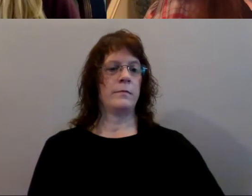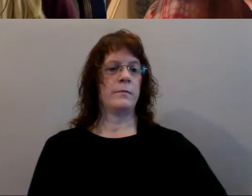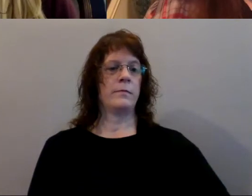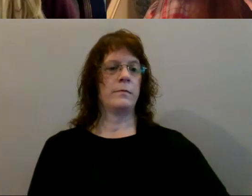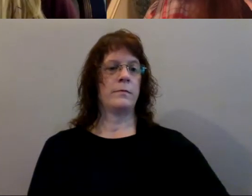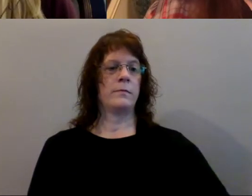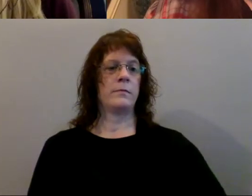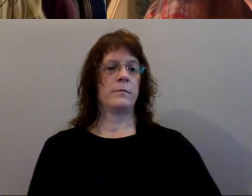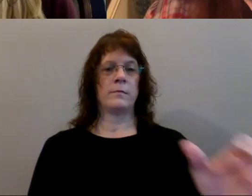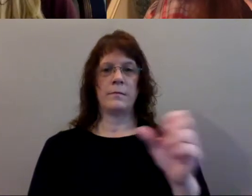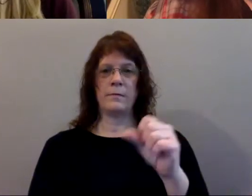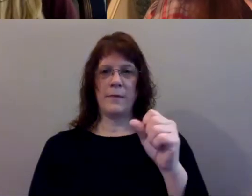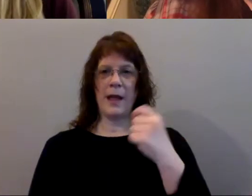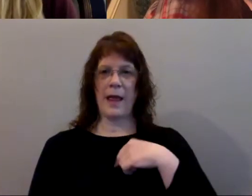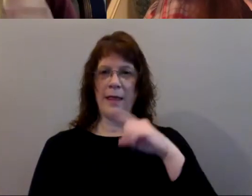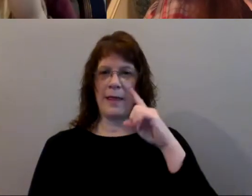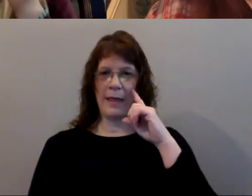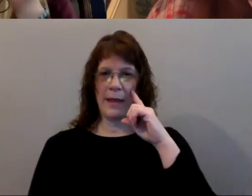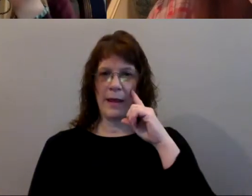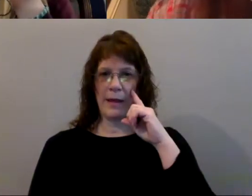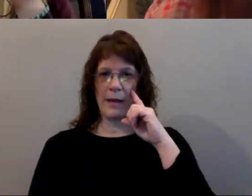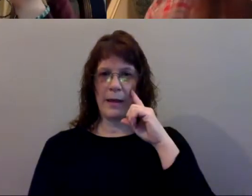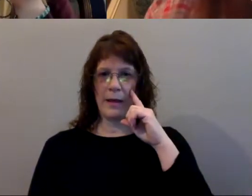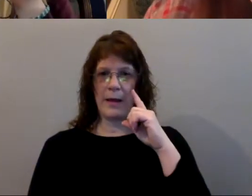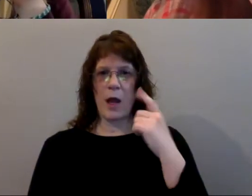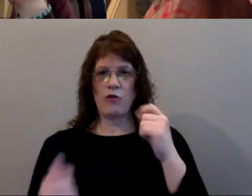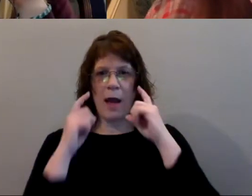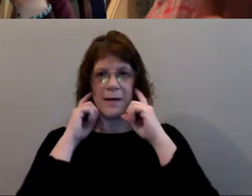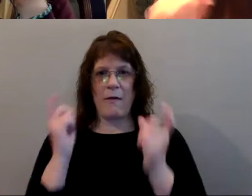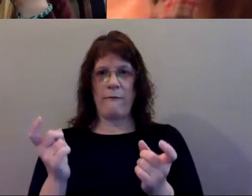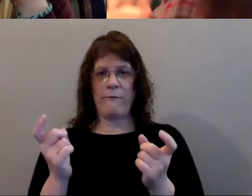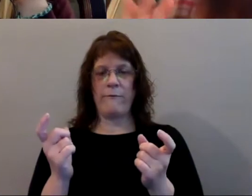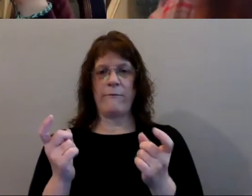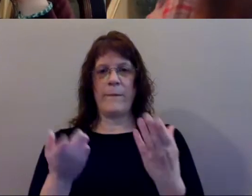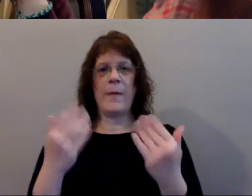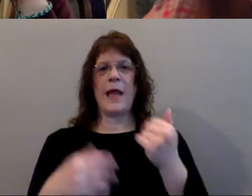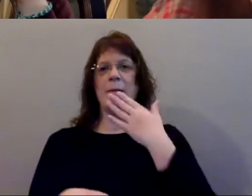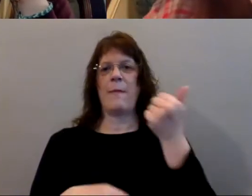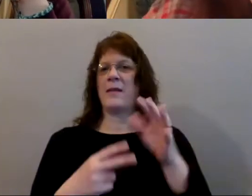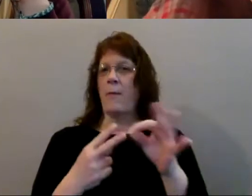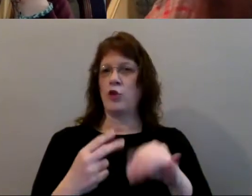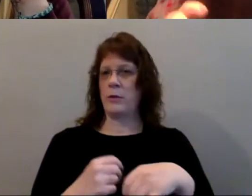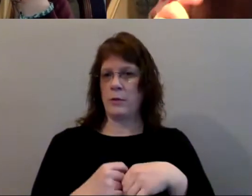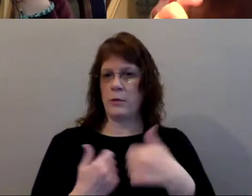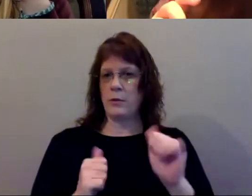Yeah, I think maybe I'll just take out my headphones. Taking off your headphones might be the best thing